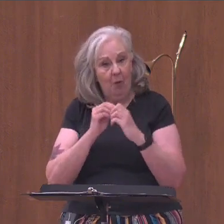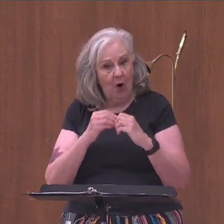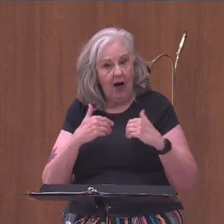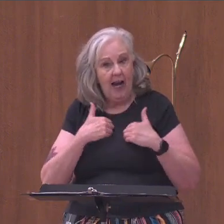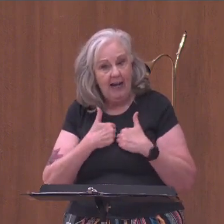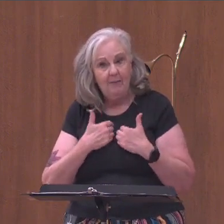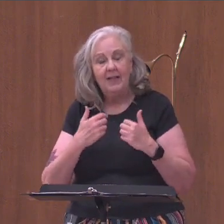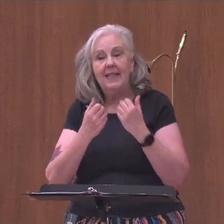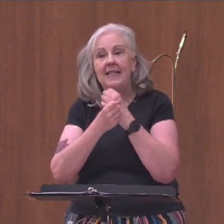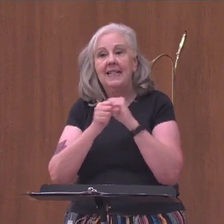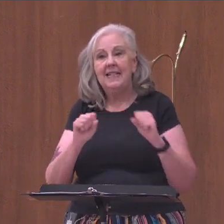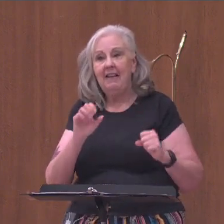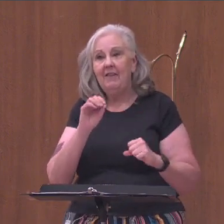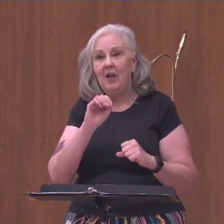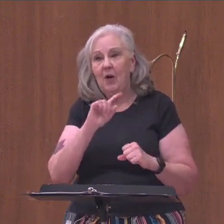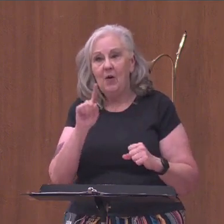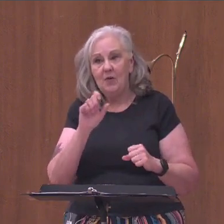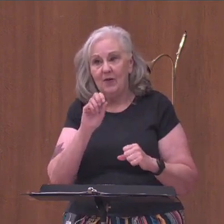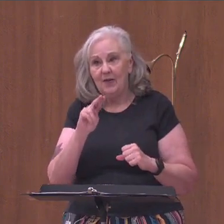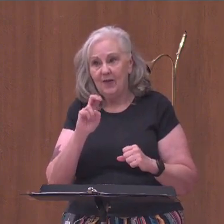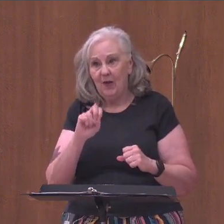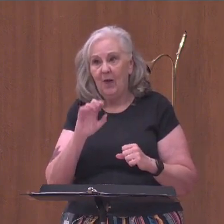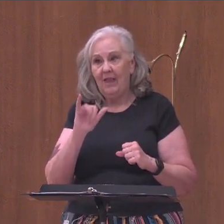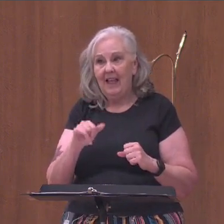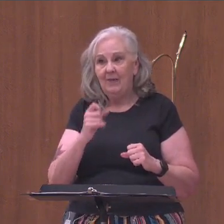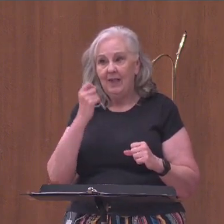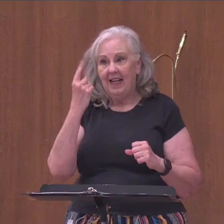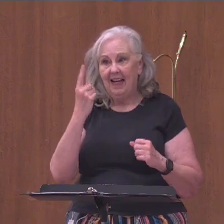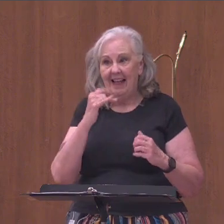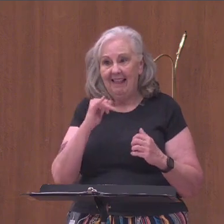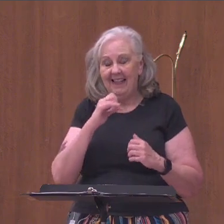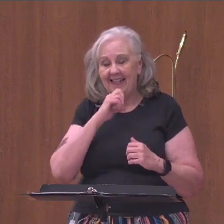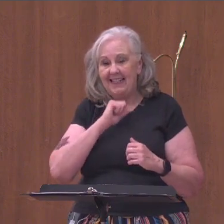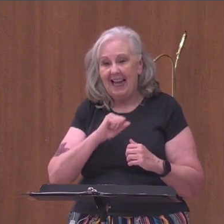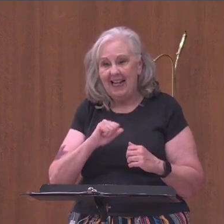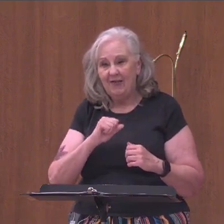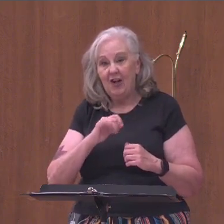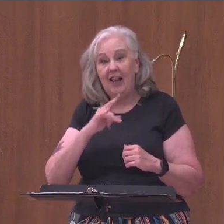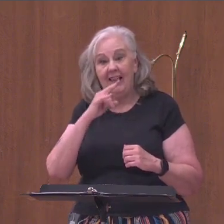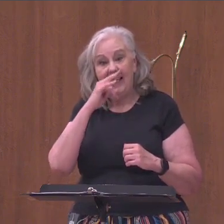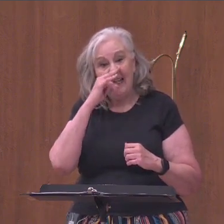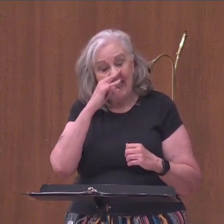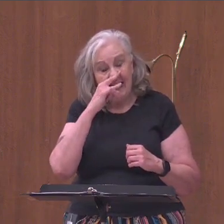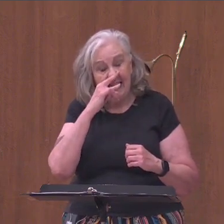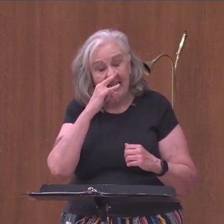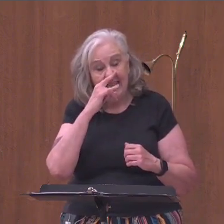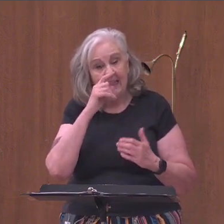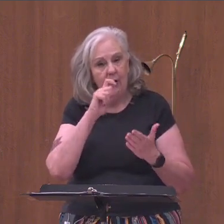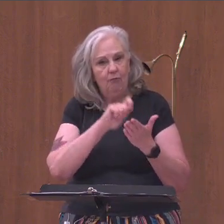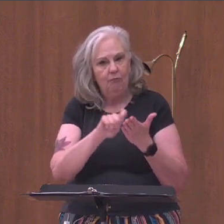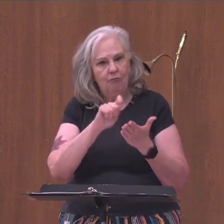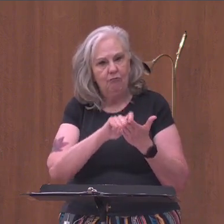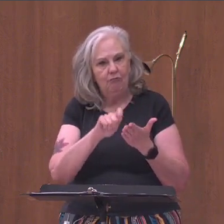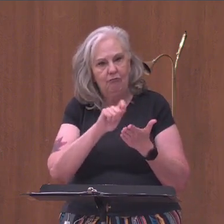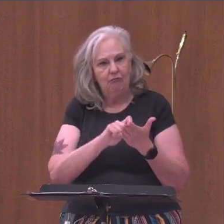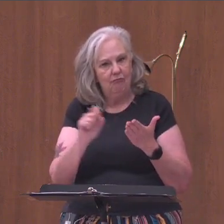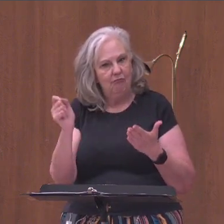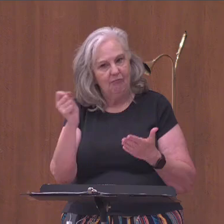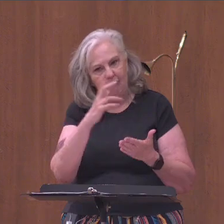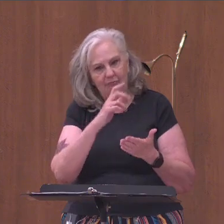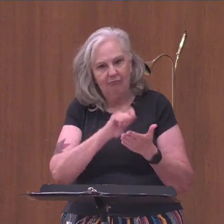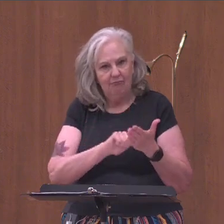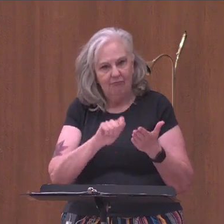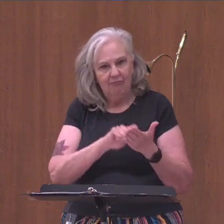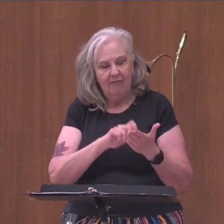ozone layer. That's all they really comprehend at this age. The kids who were giving signatures were from kindergarten